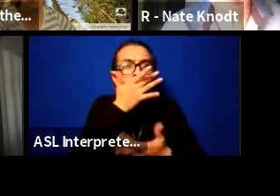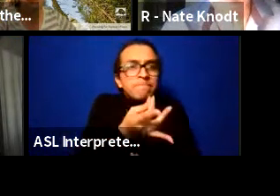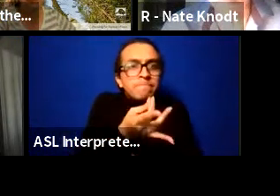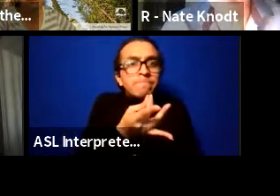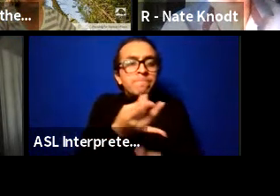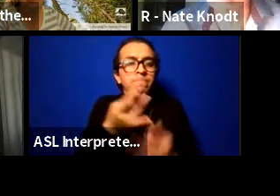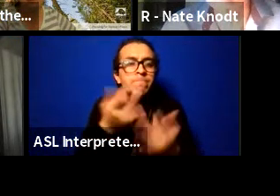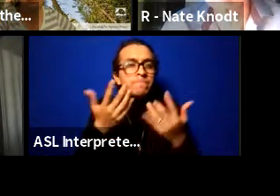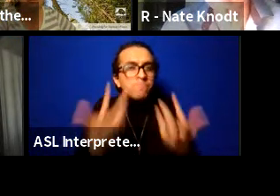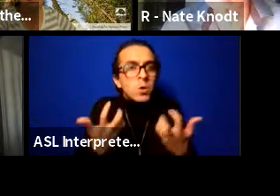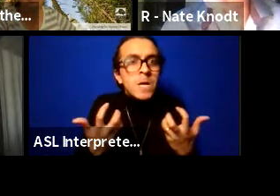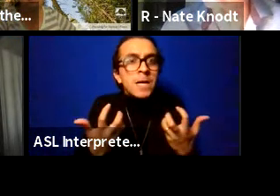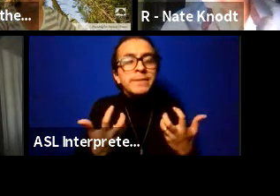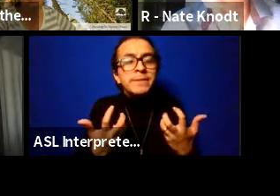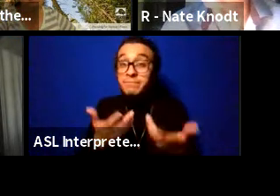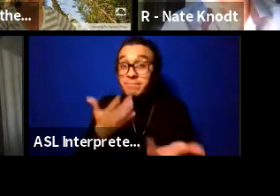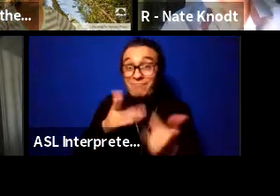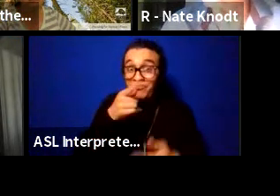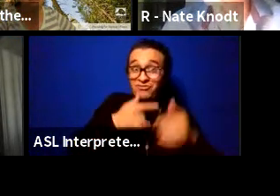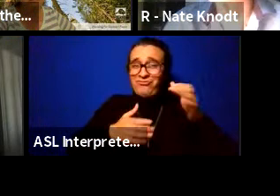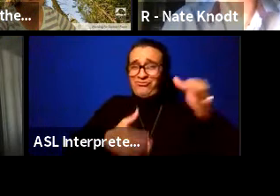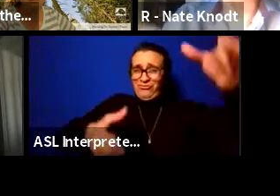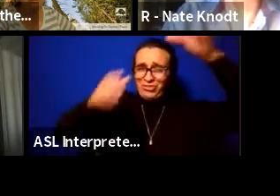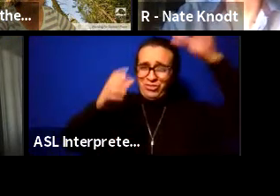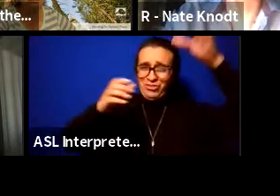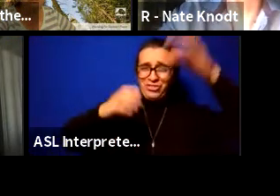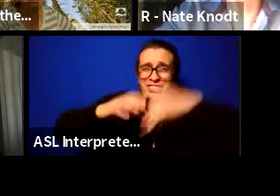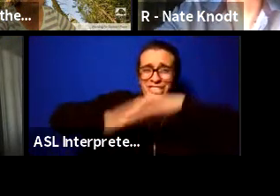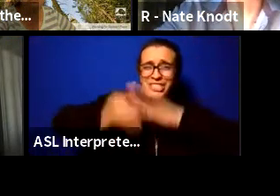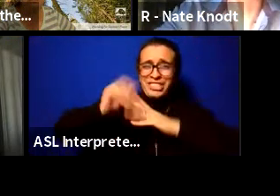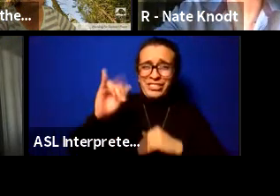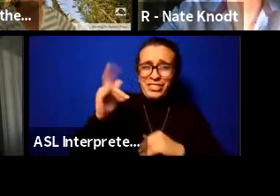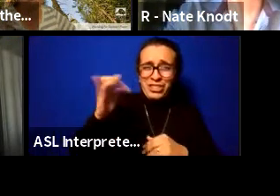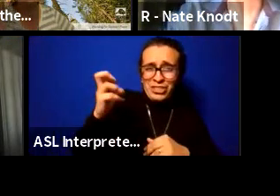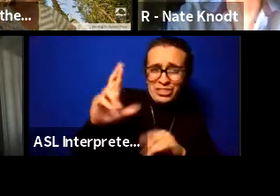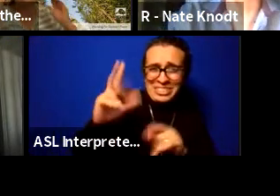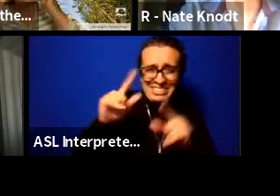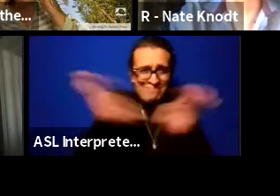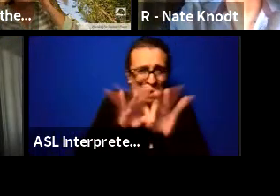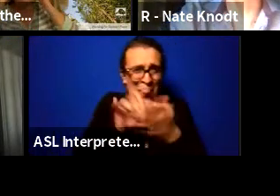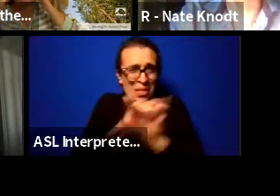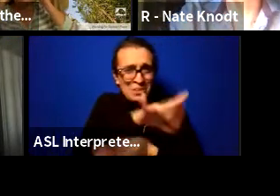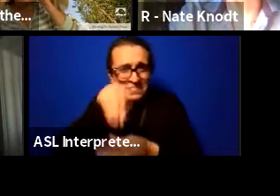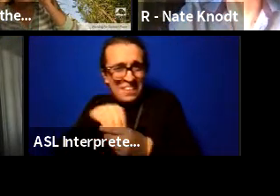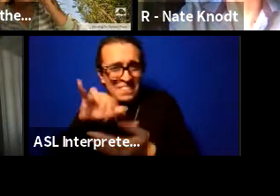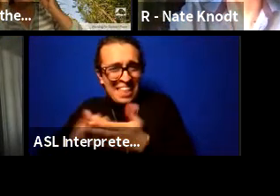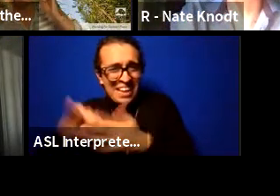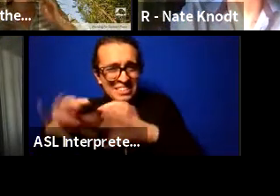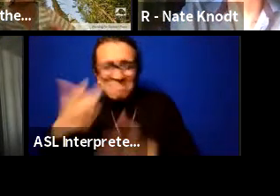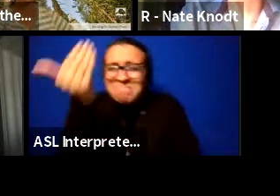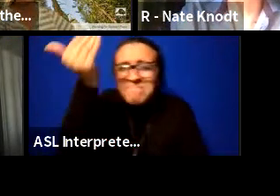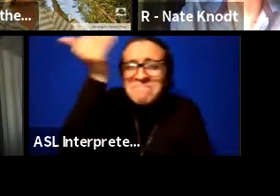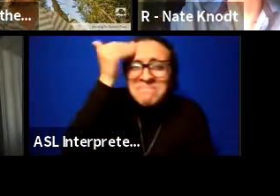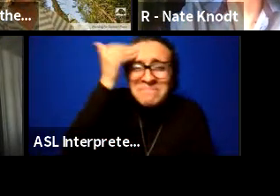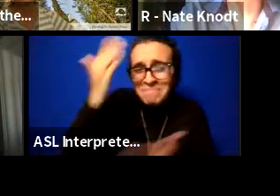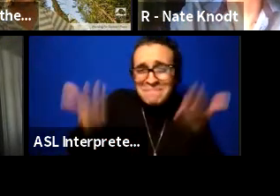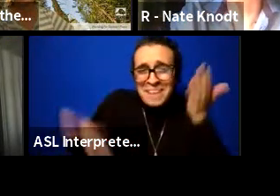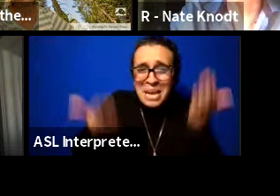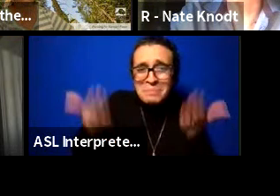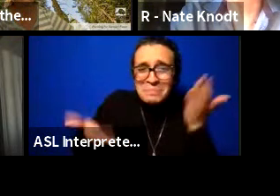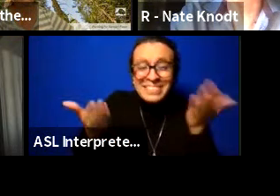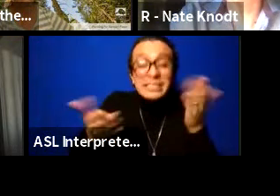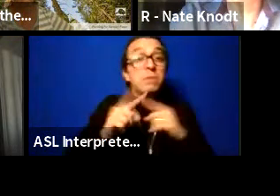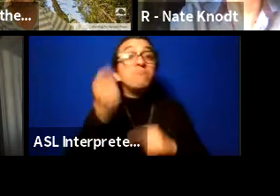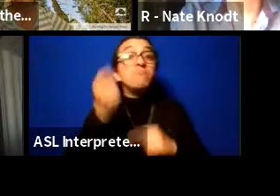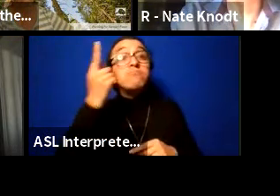way too much about infrastructure to not self-select into the infrastructure subcommittee. That if you